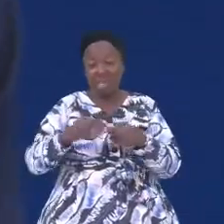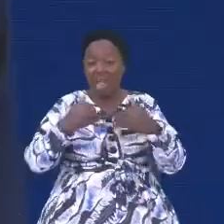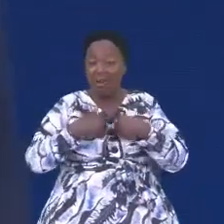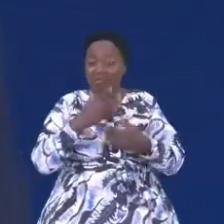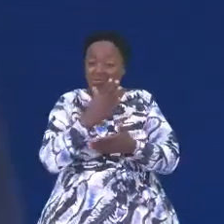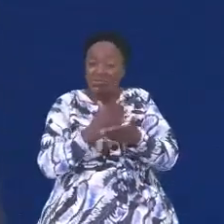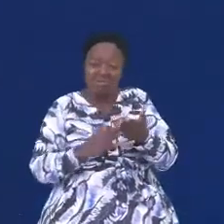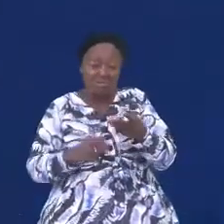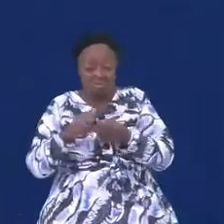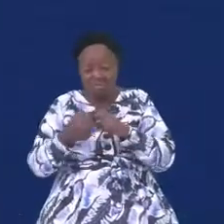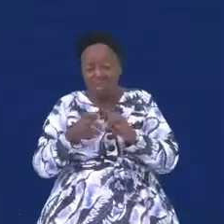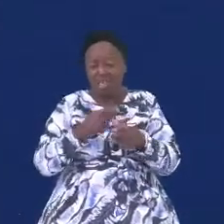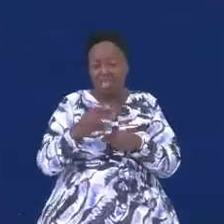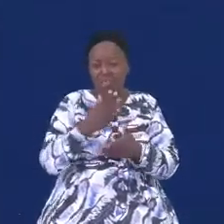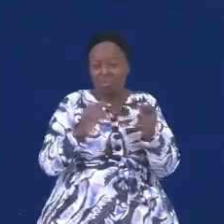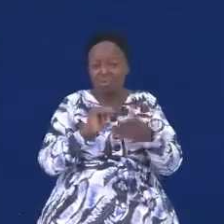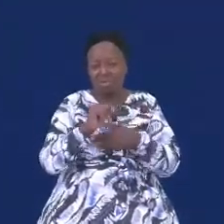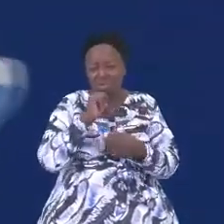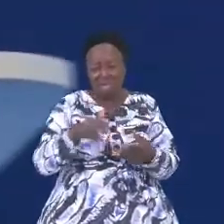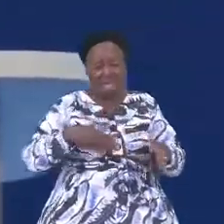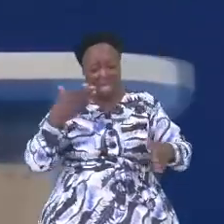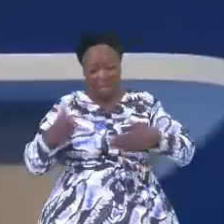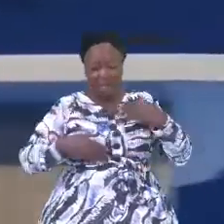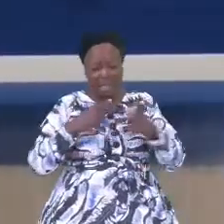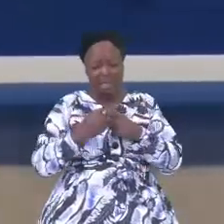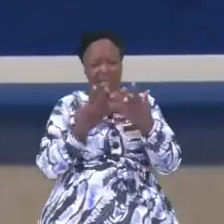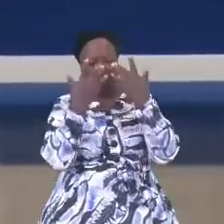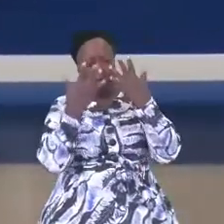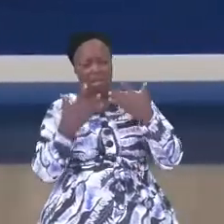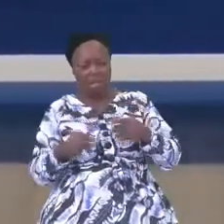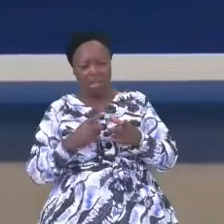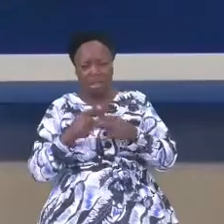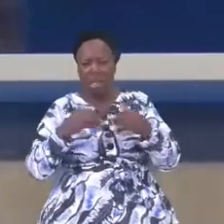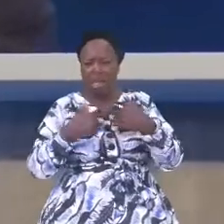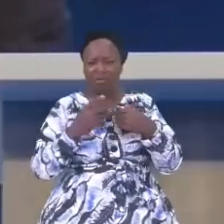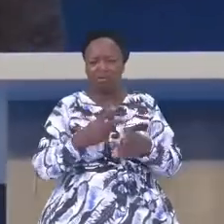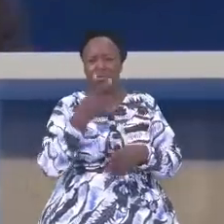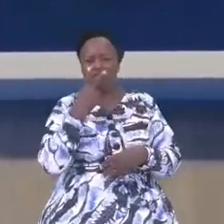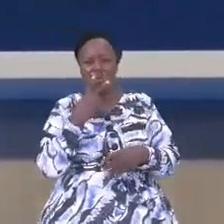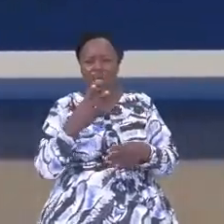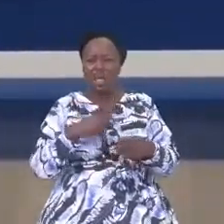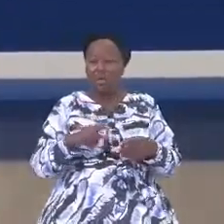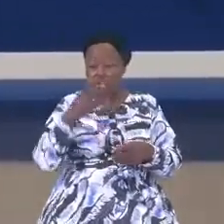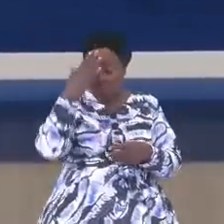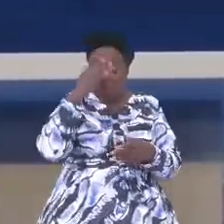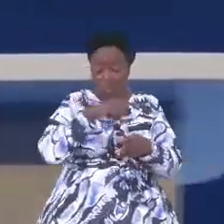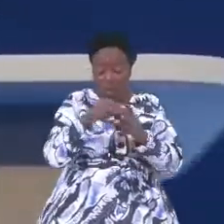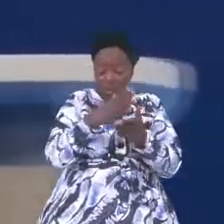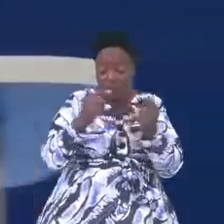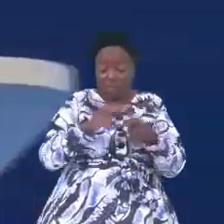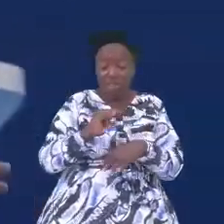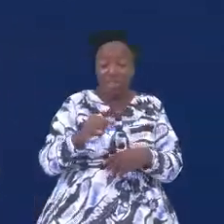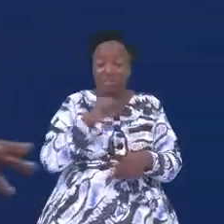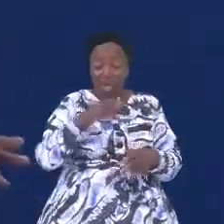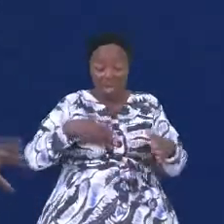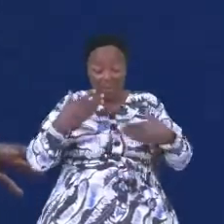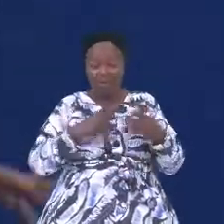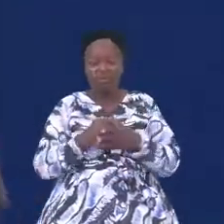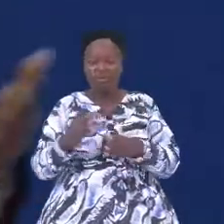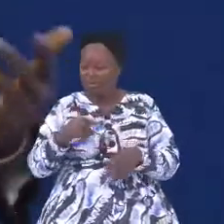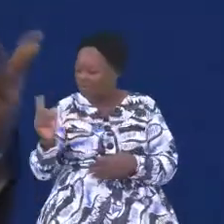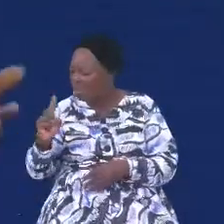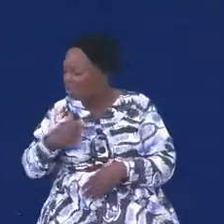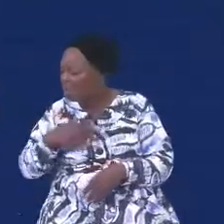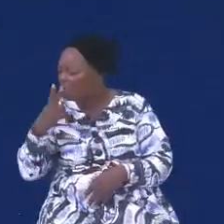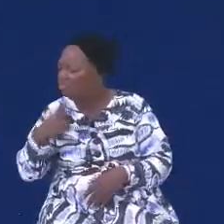When somebody is unhappy and sad, he has to smoke. And when somebody is going through tough times, he